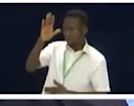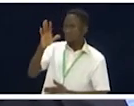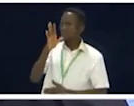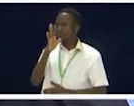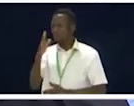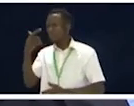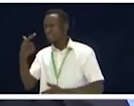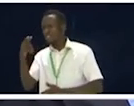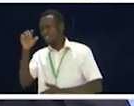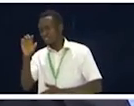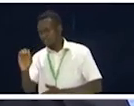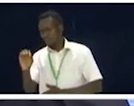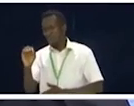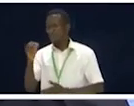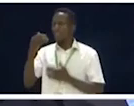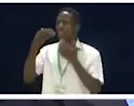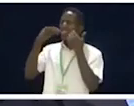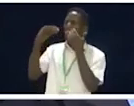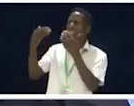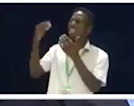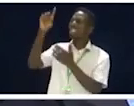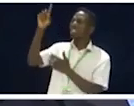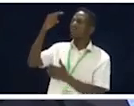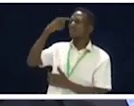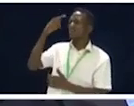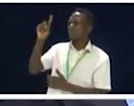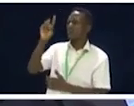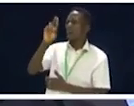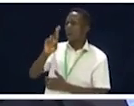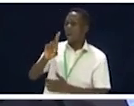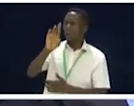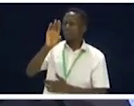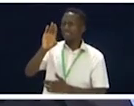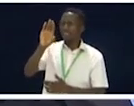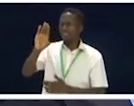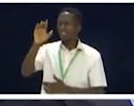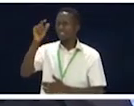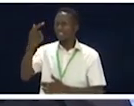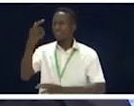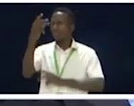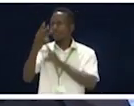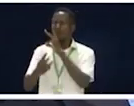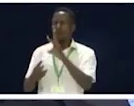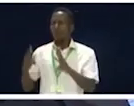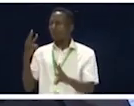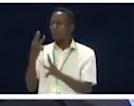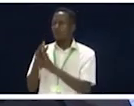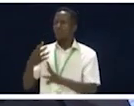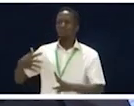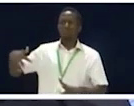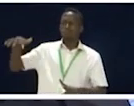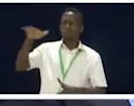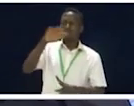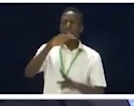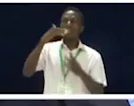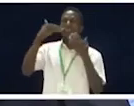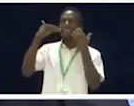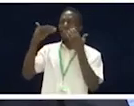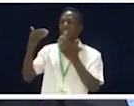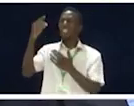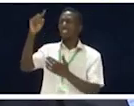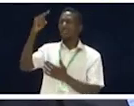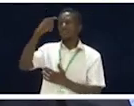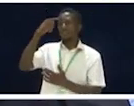our mother in Israel. Thank you for the Redeemed Christian Church of God worldwide. Thank you for Nigeria. Thank you for the